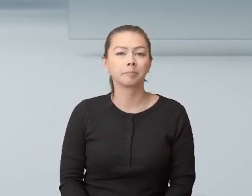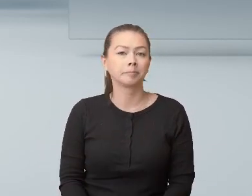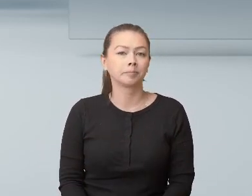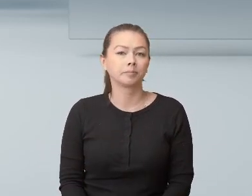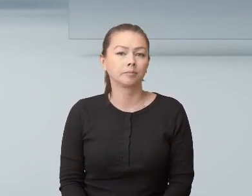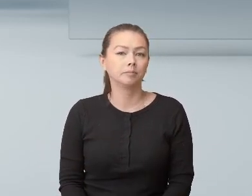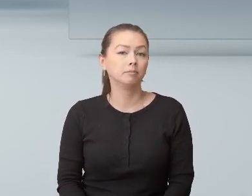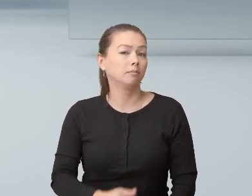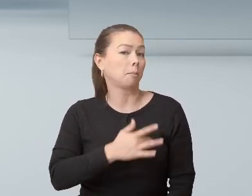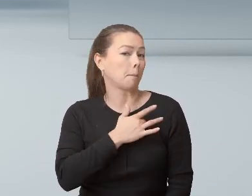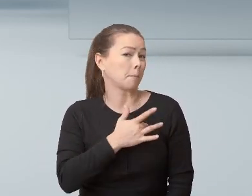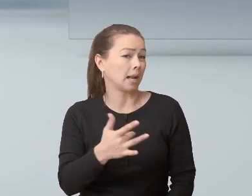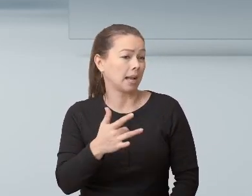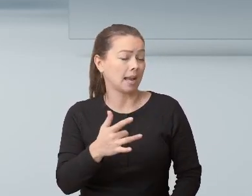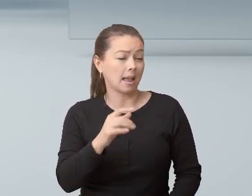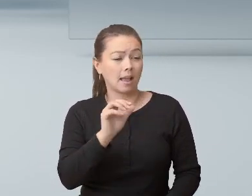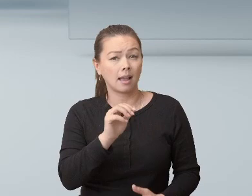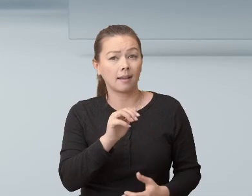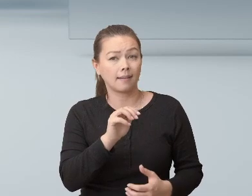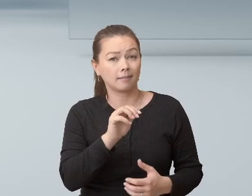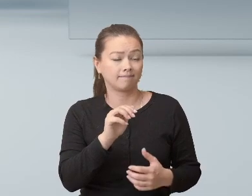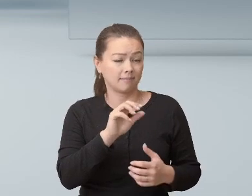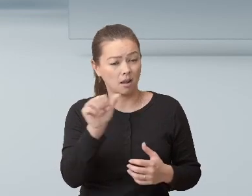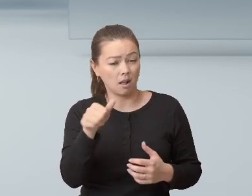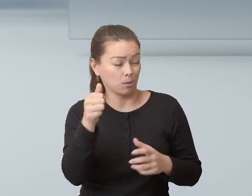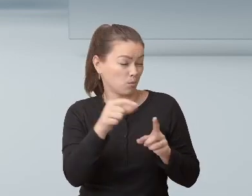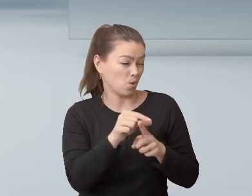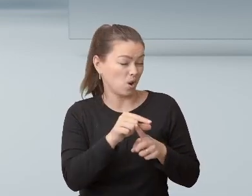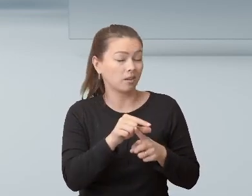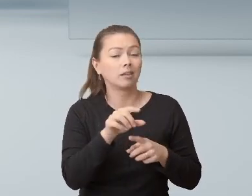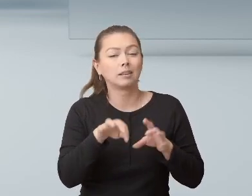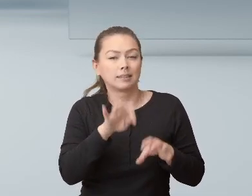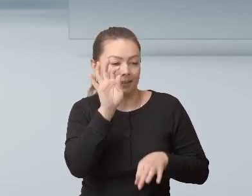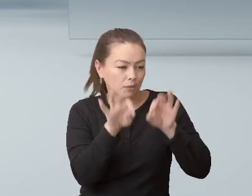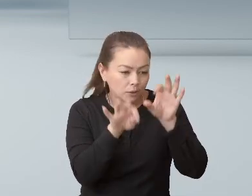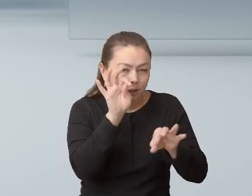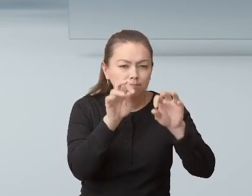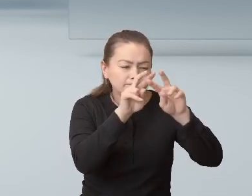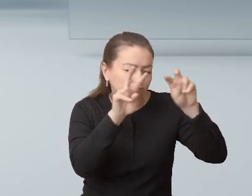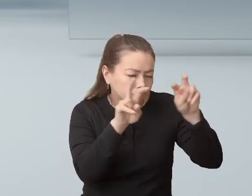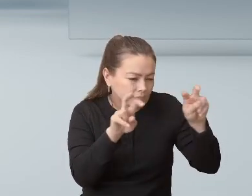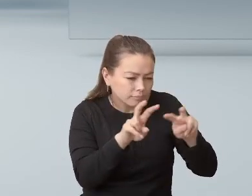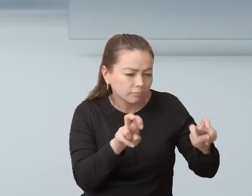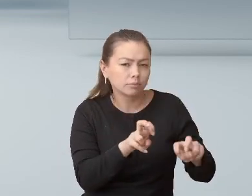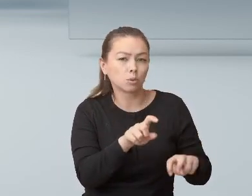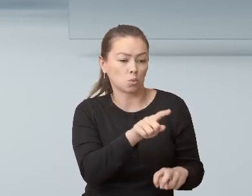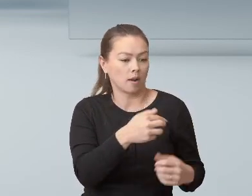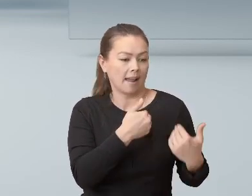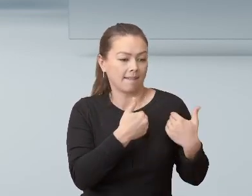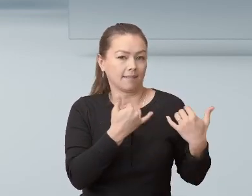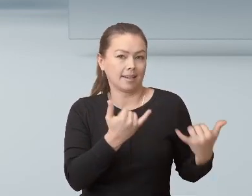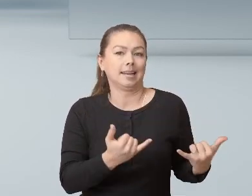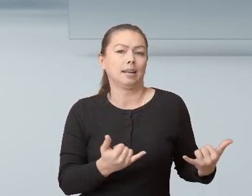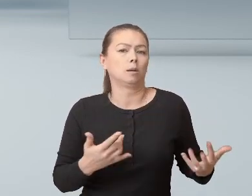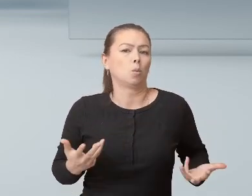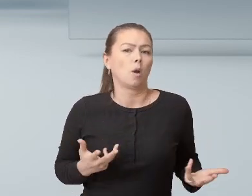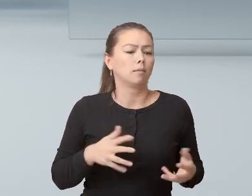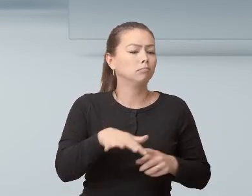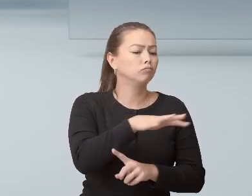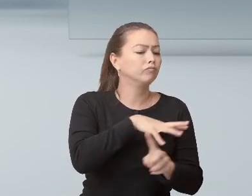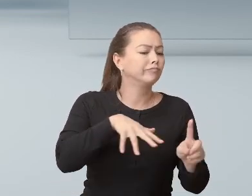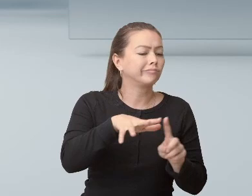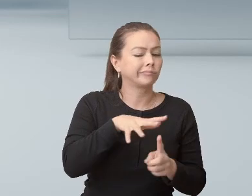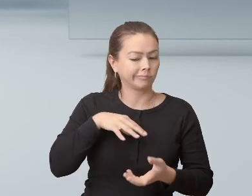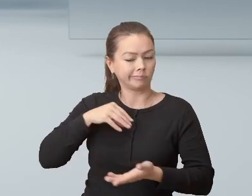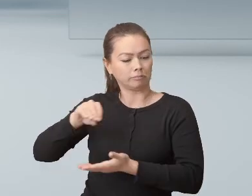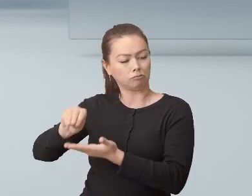Another term that we use often for it is a discovery, where we're taking a look at what you have today, your industry, and mapping out kind of what are the